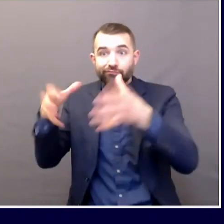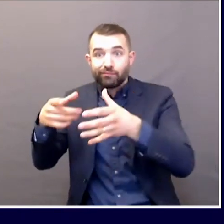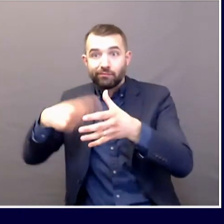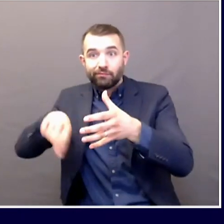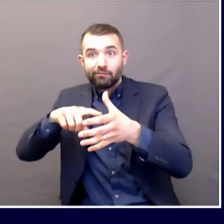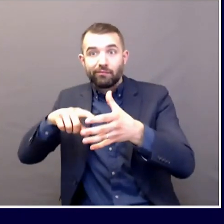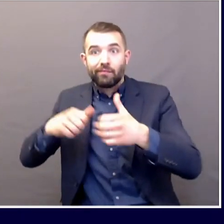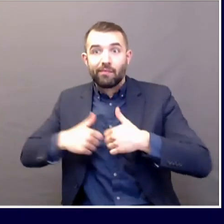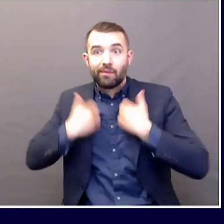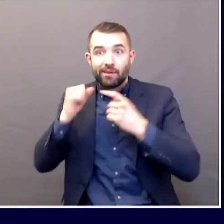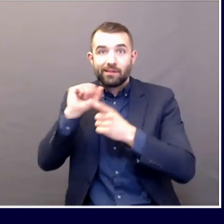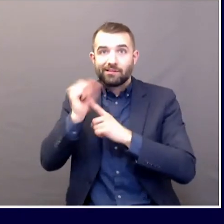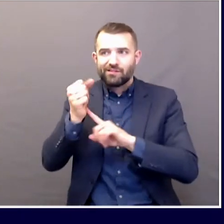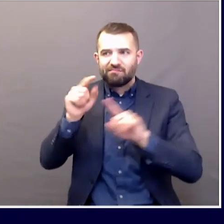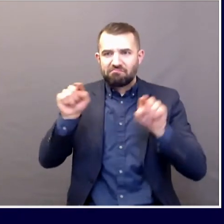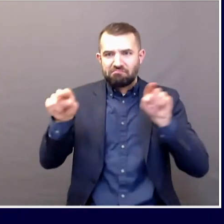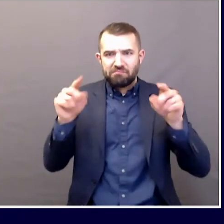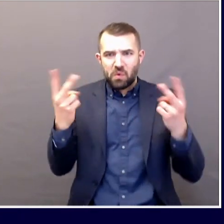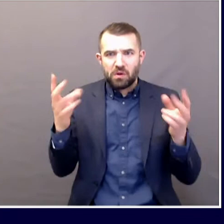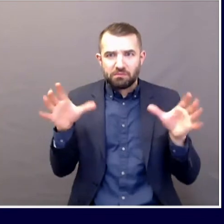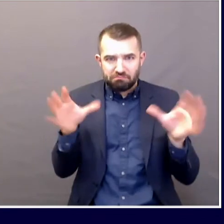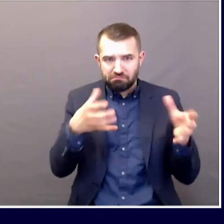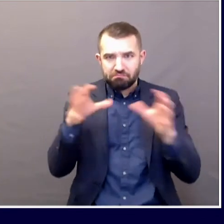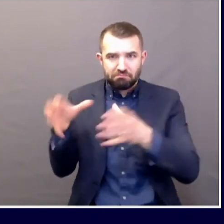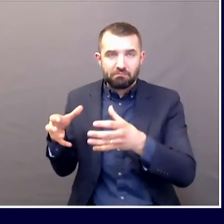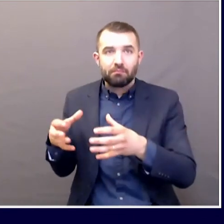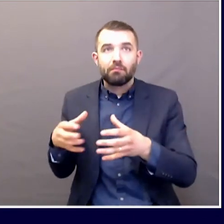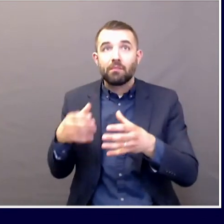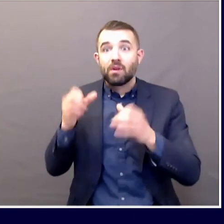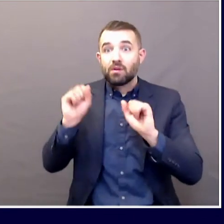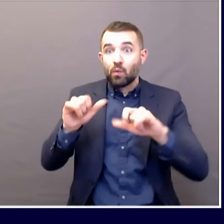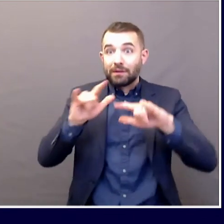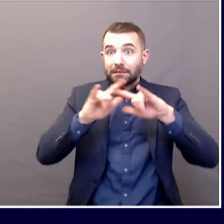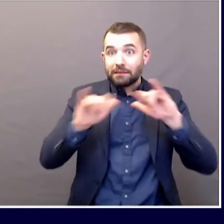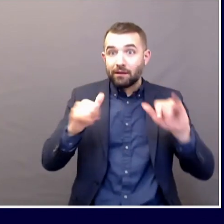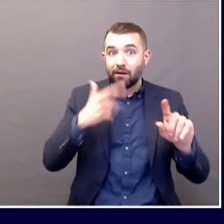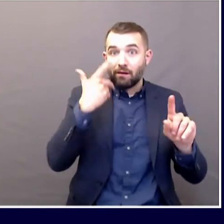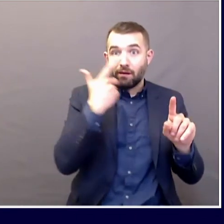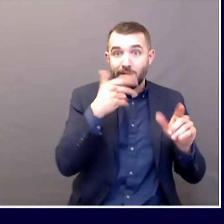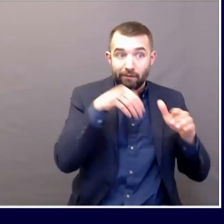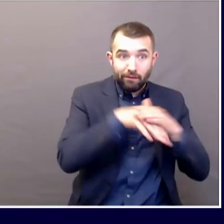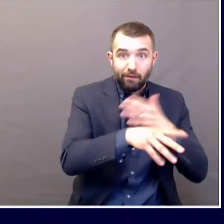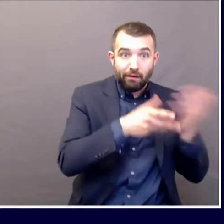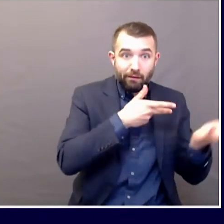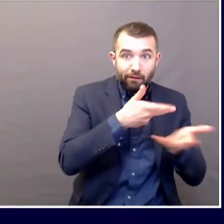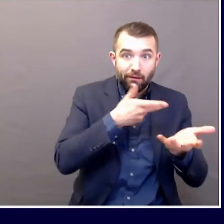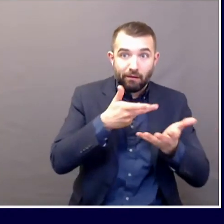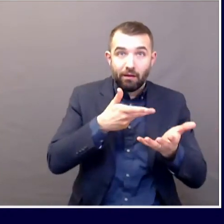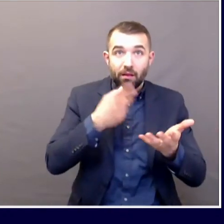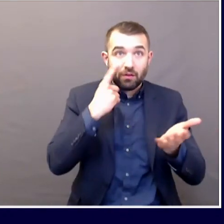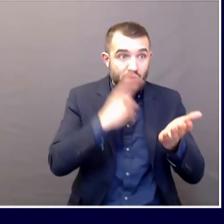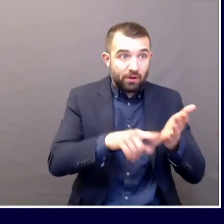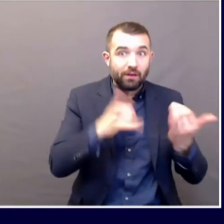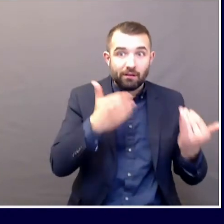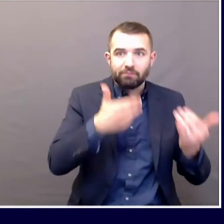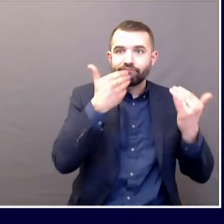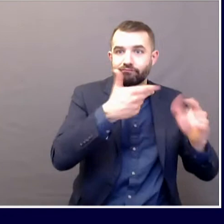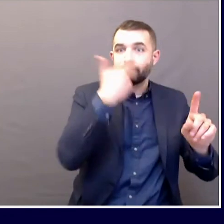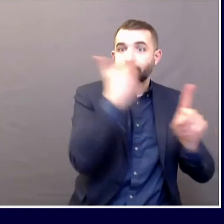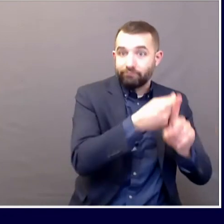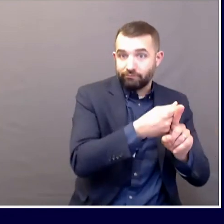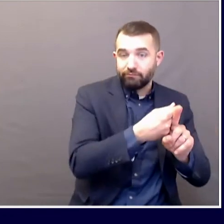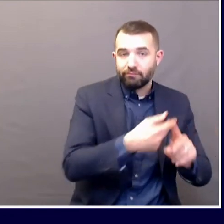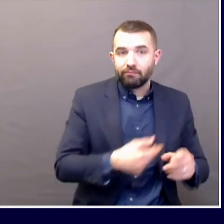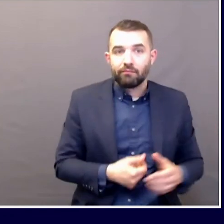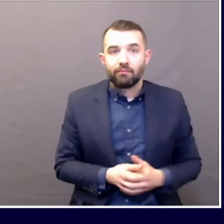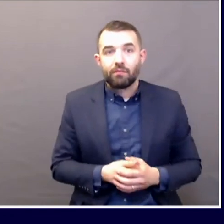equips or opens up the possibility of true drive-through vaccination, whereas right now it's more come inside somewhere because of the